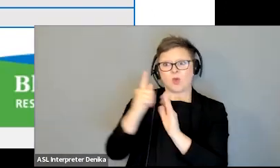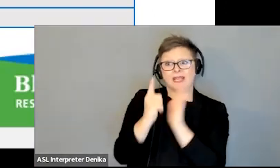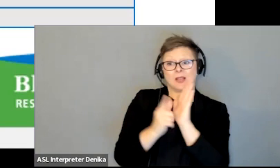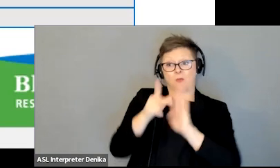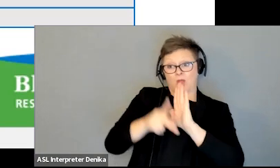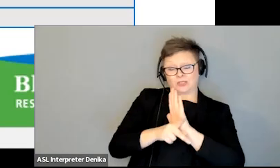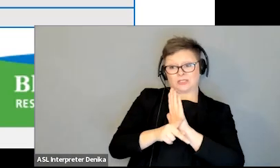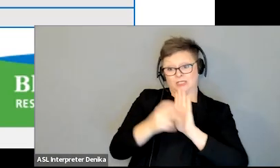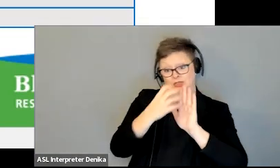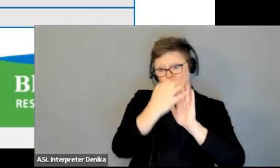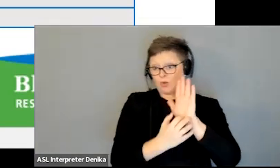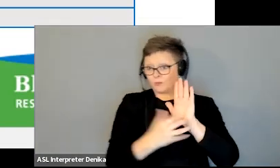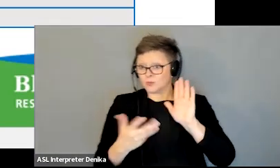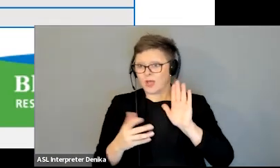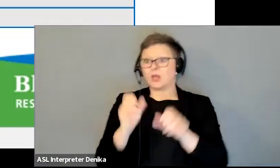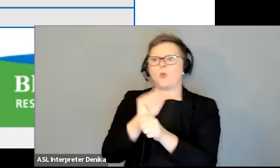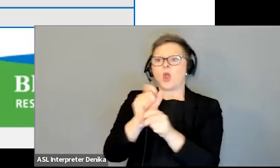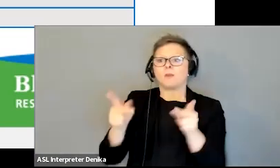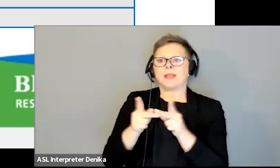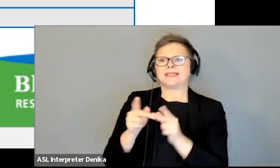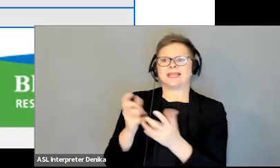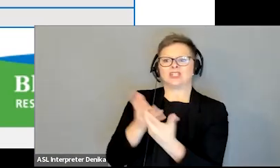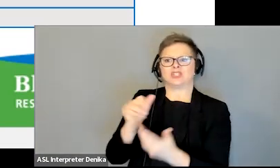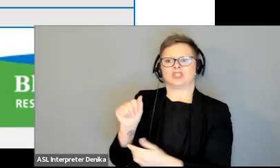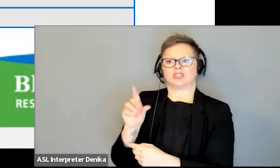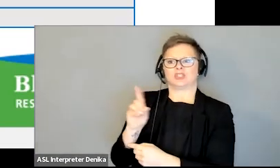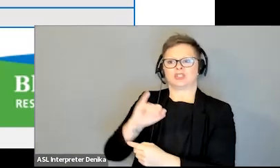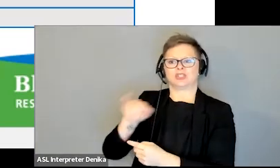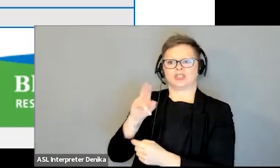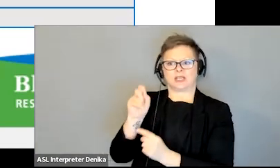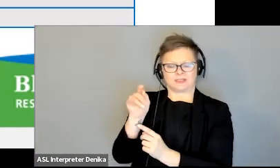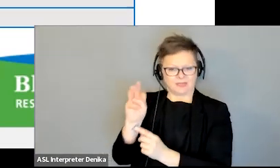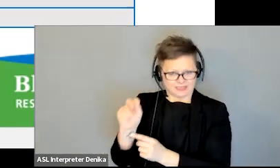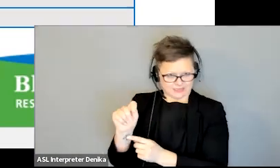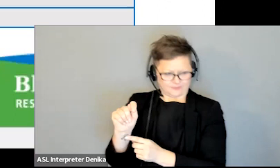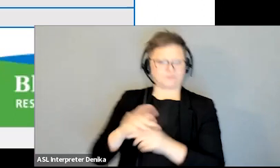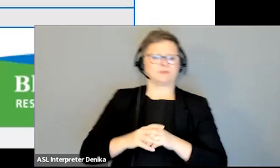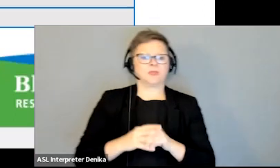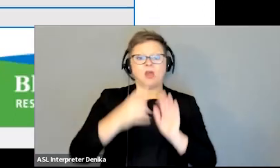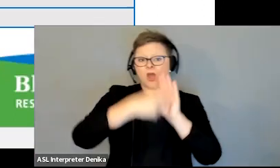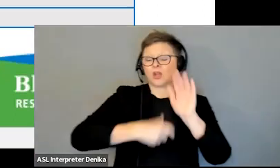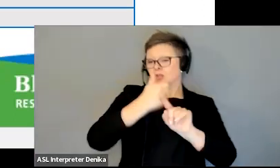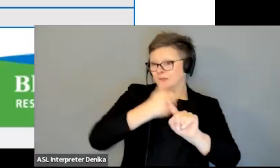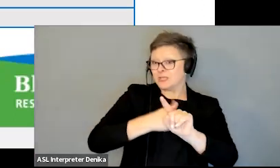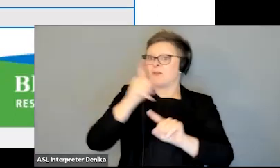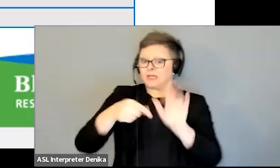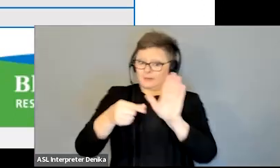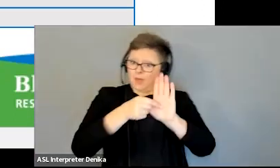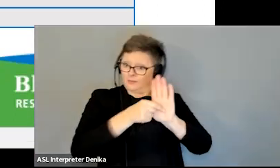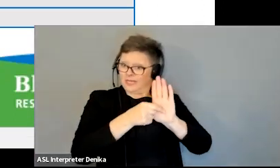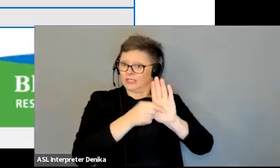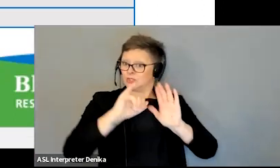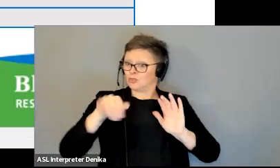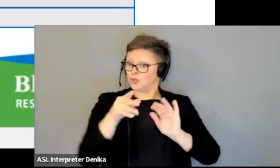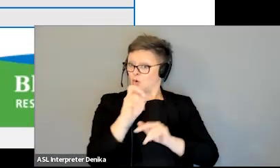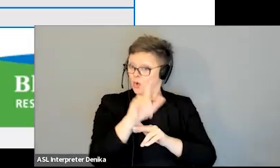is usually workplace adjustment. In terms of inclusion criteria, articles had to be published in a peer-reviewed journal and had to